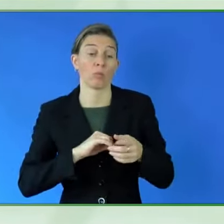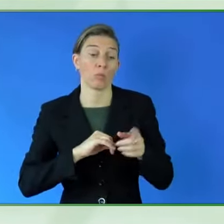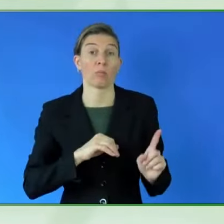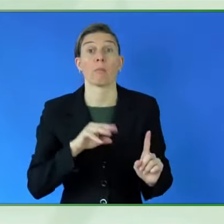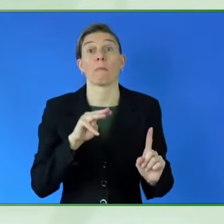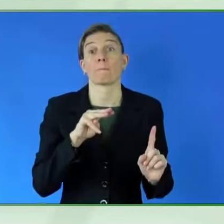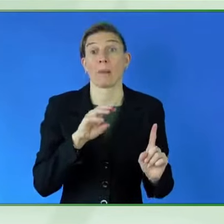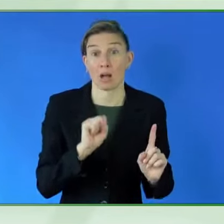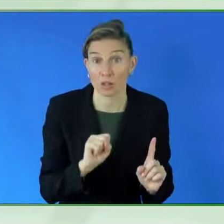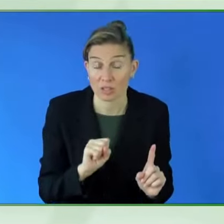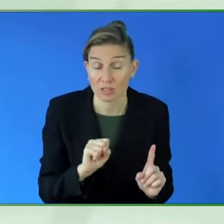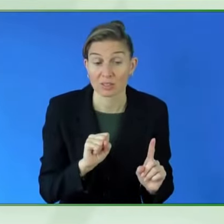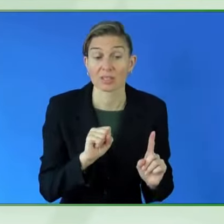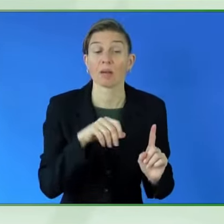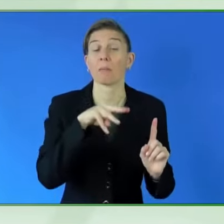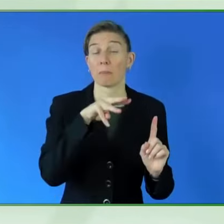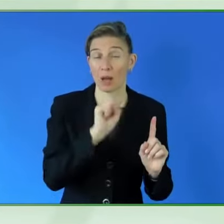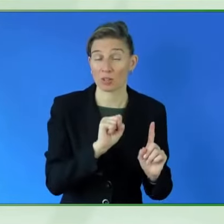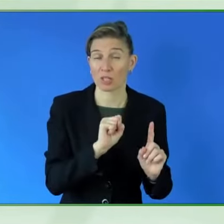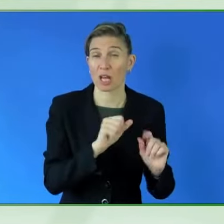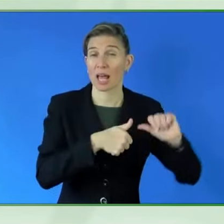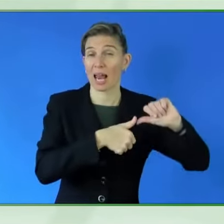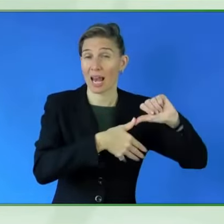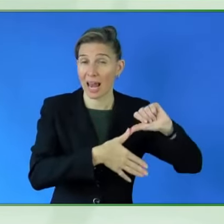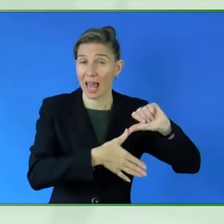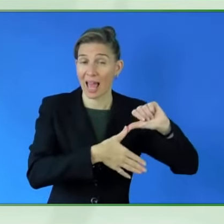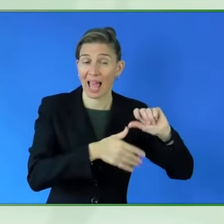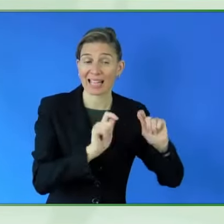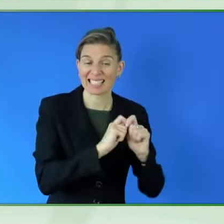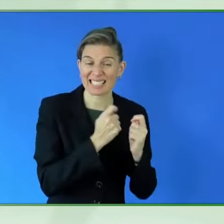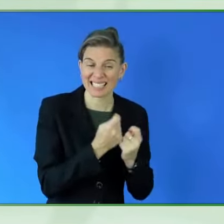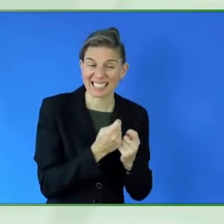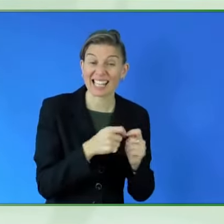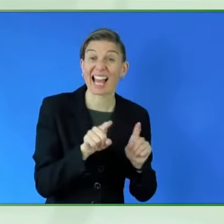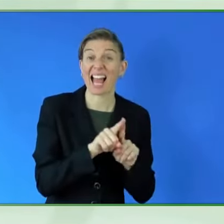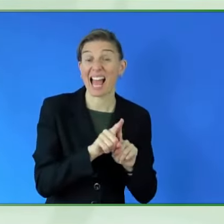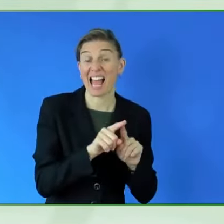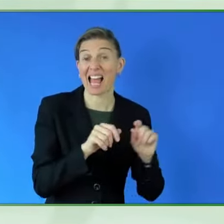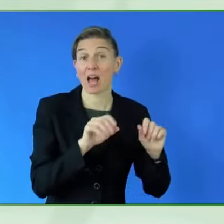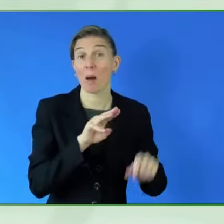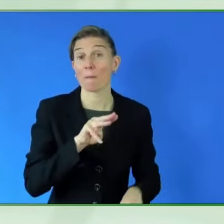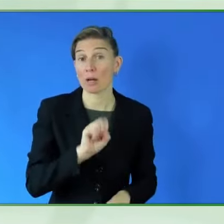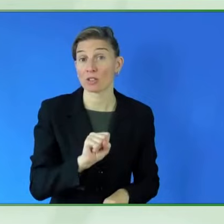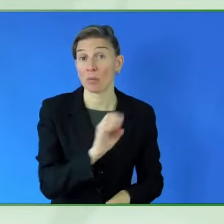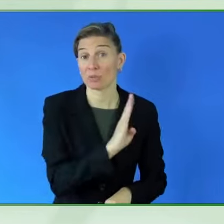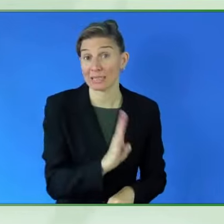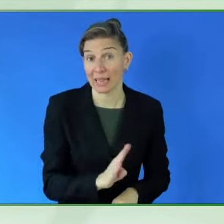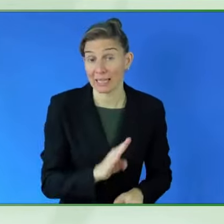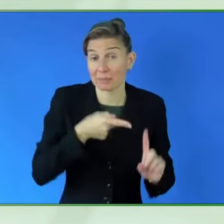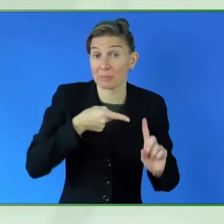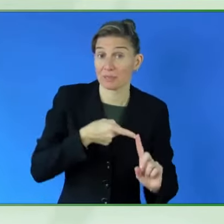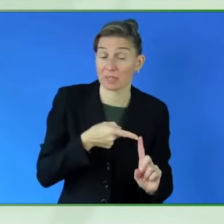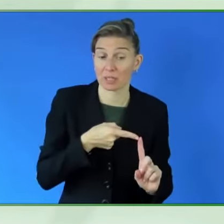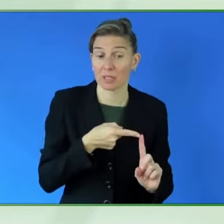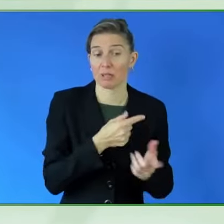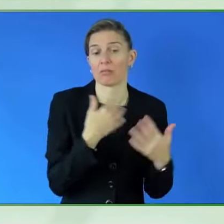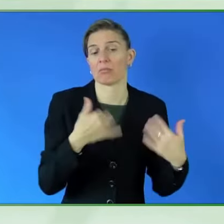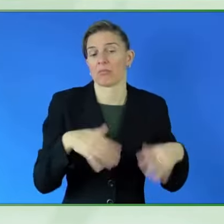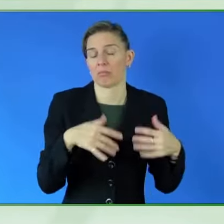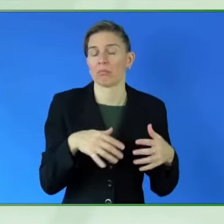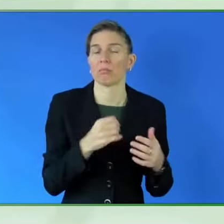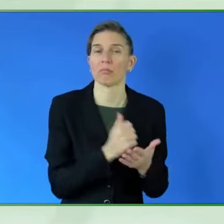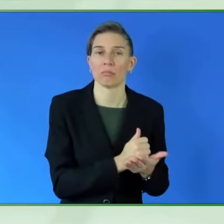LATAM team, and specifically with Microsoft Brazil, which is the sign of